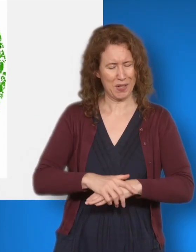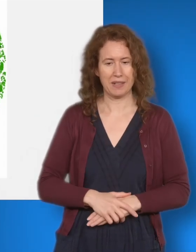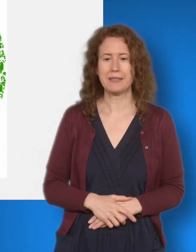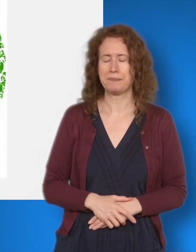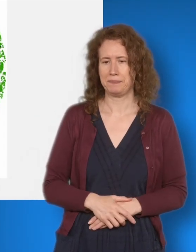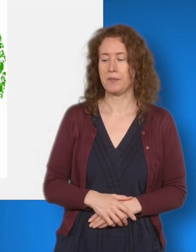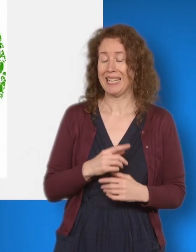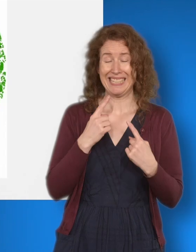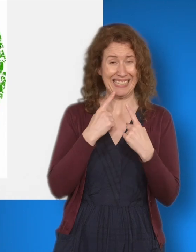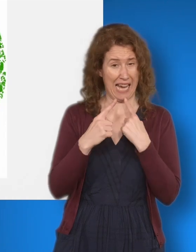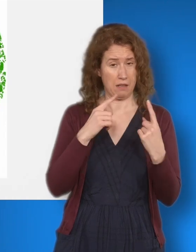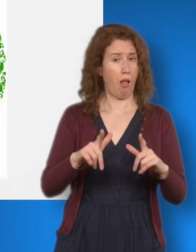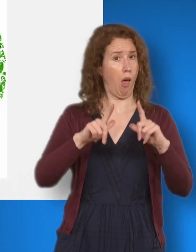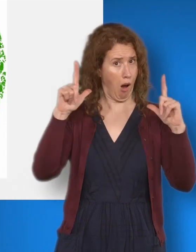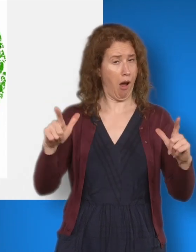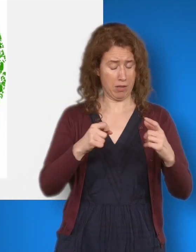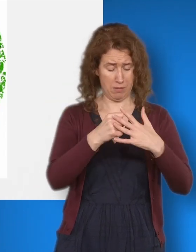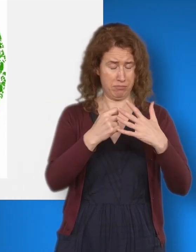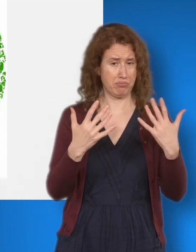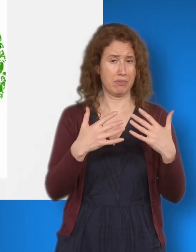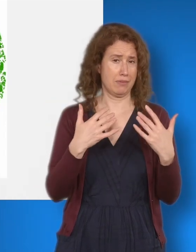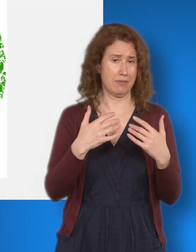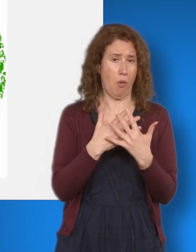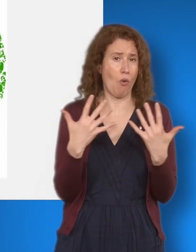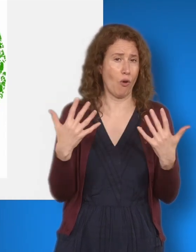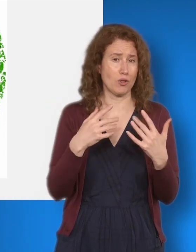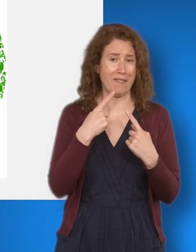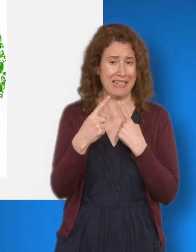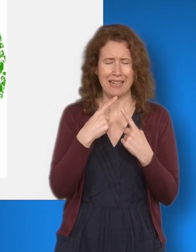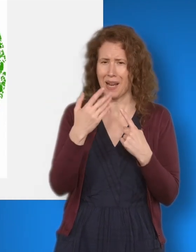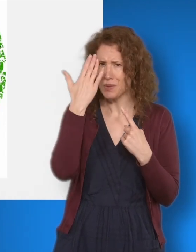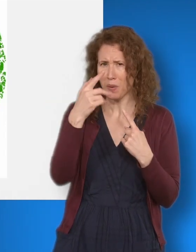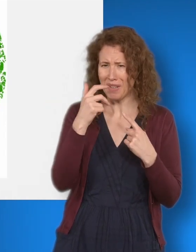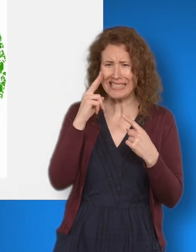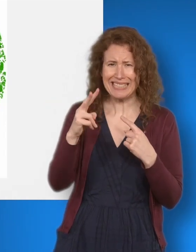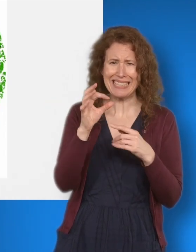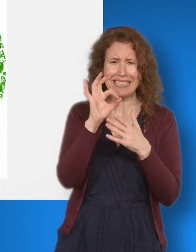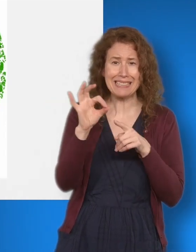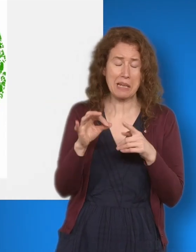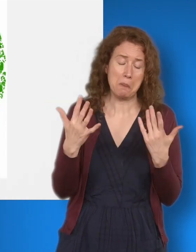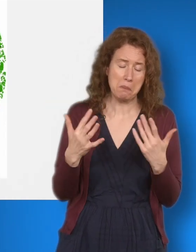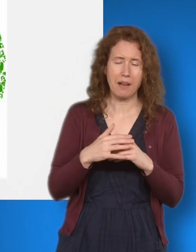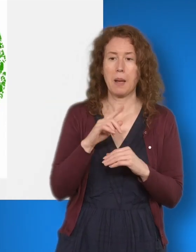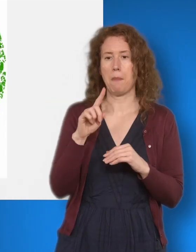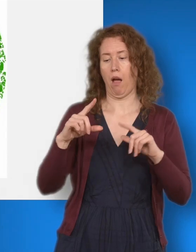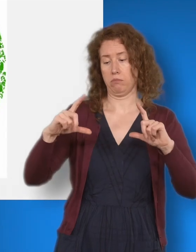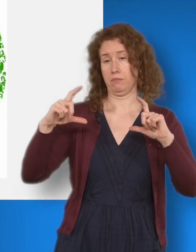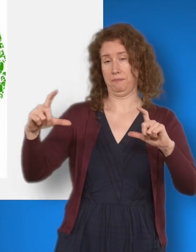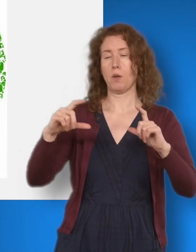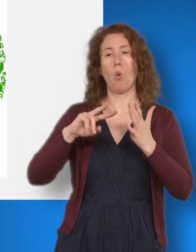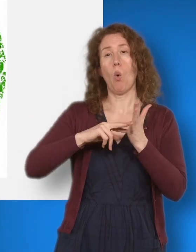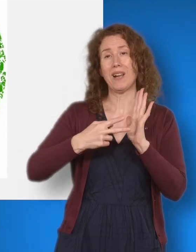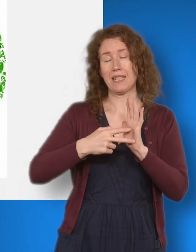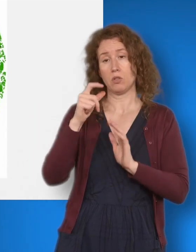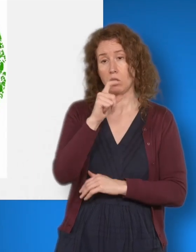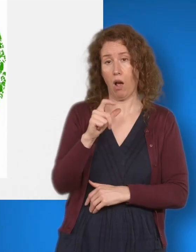I said, the data was quite big, so I'm not sure how much detail you can actually see. Organizations are